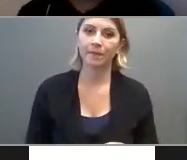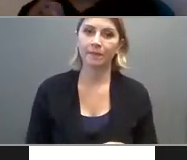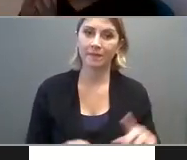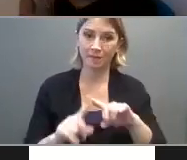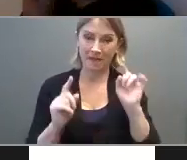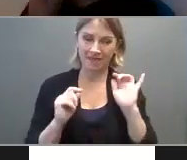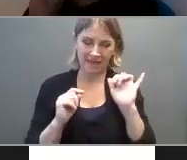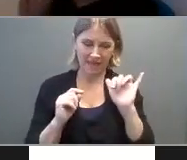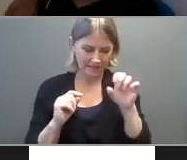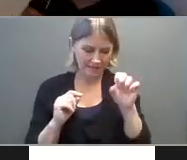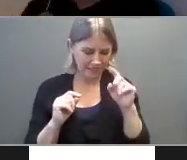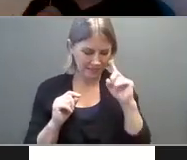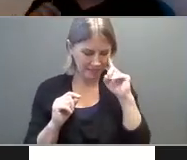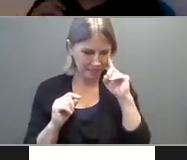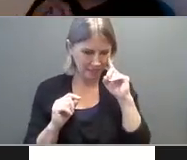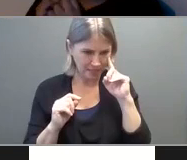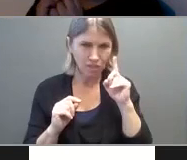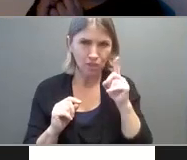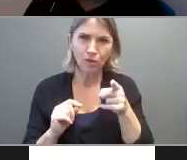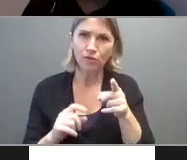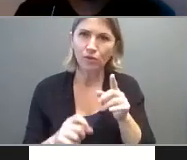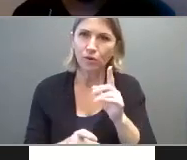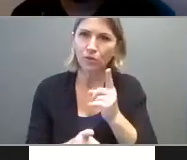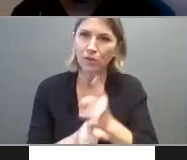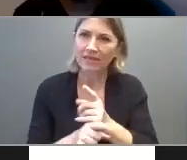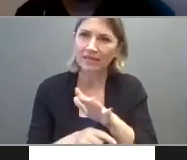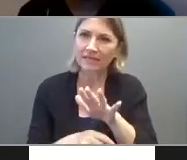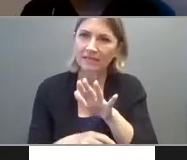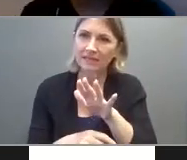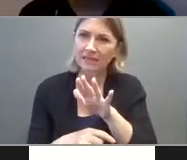Parvez, I think you are in the right area, but not the right answer.